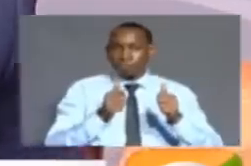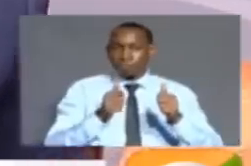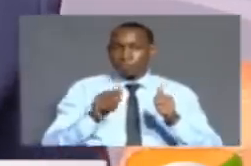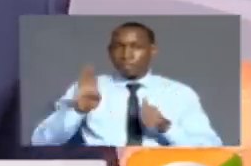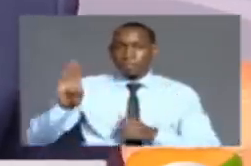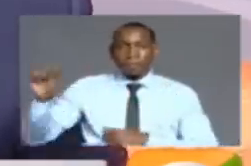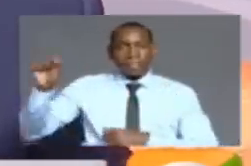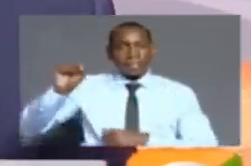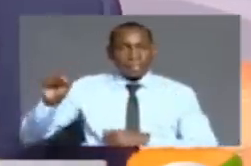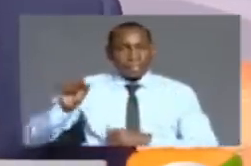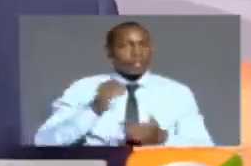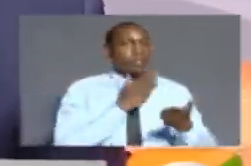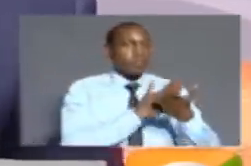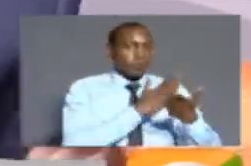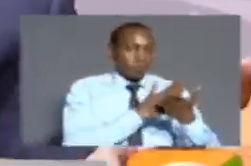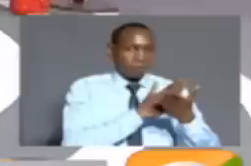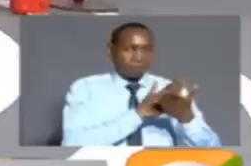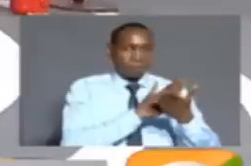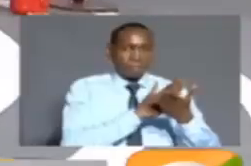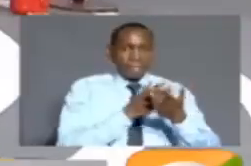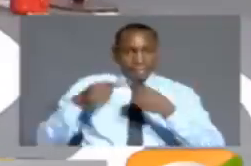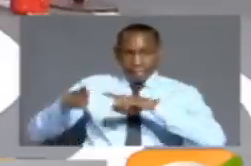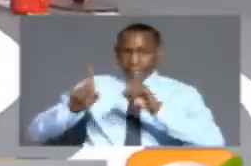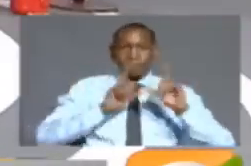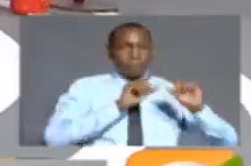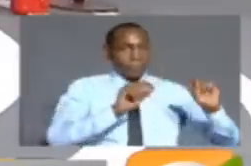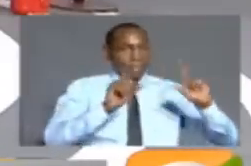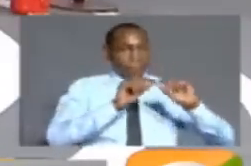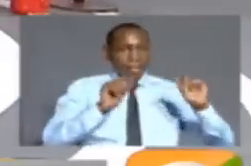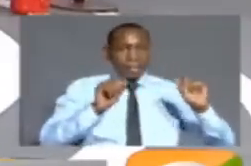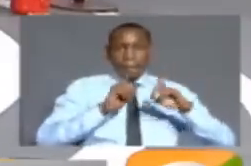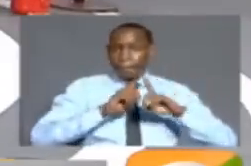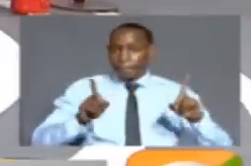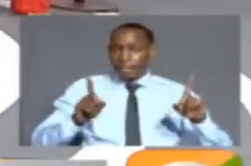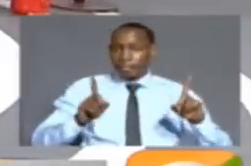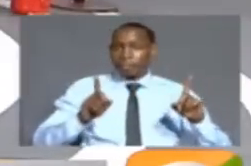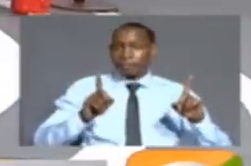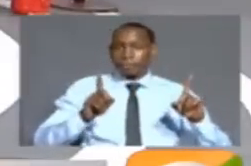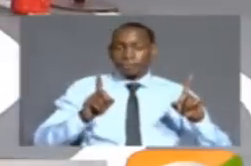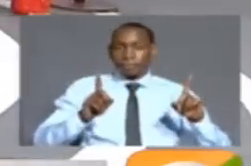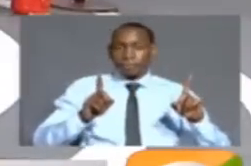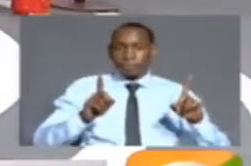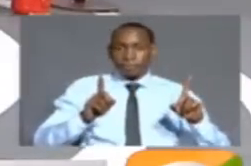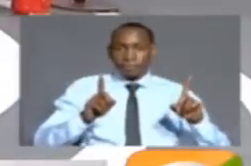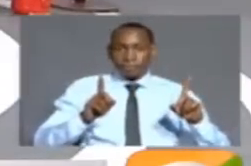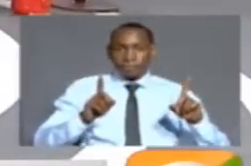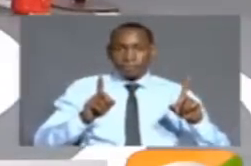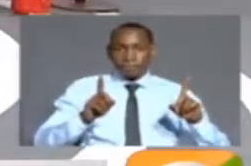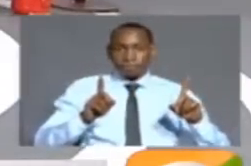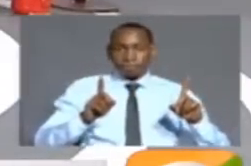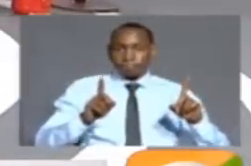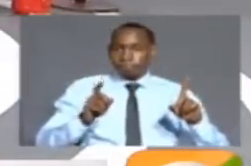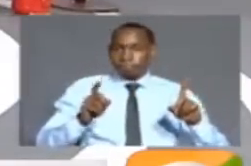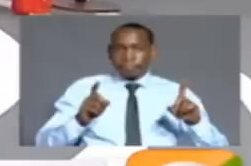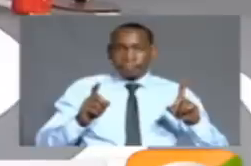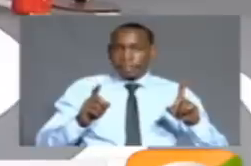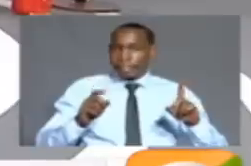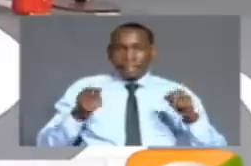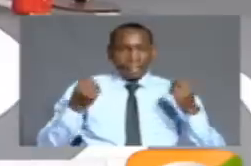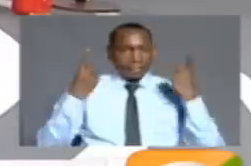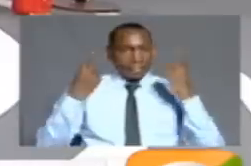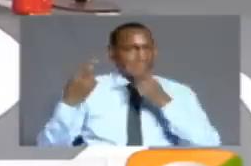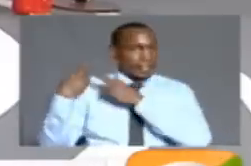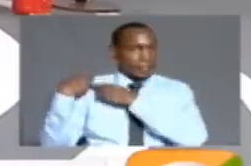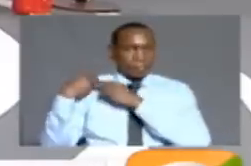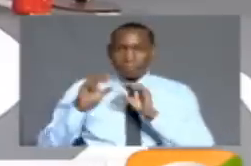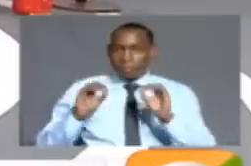of course. Okay, you said it, I didn't say it. But I think it's really not understanding what is your duty.